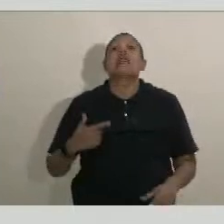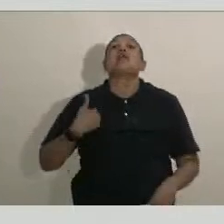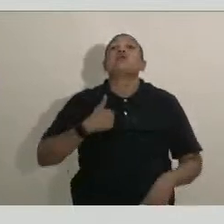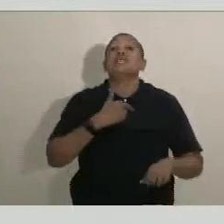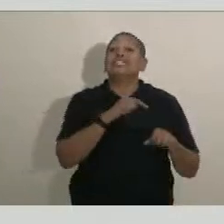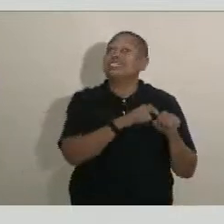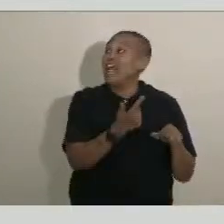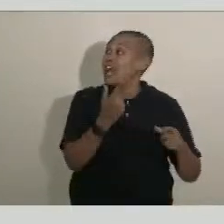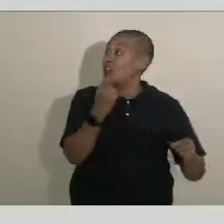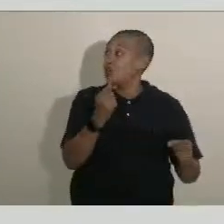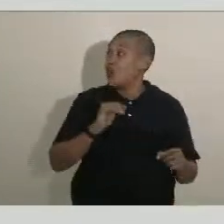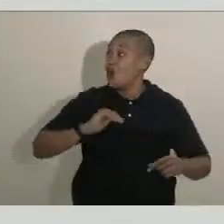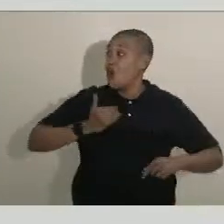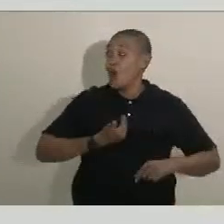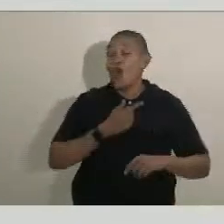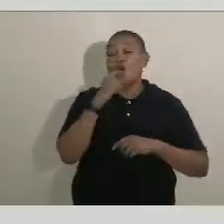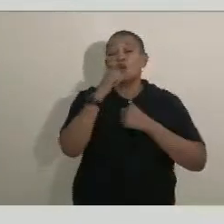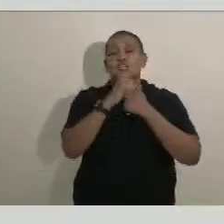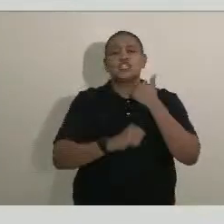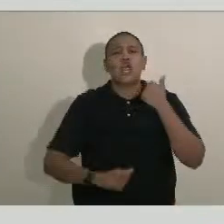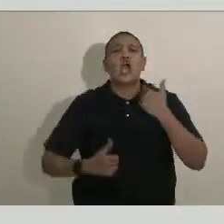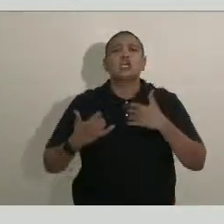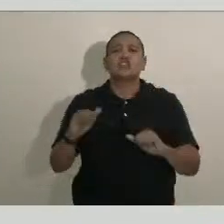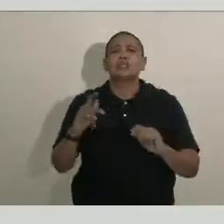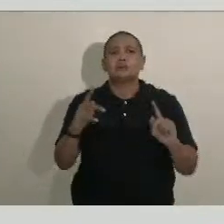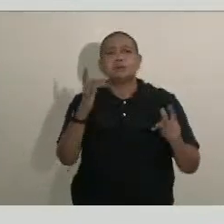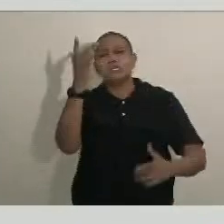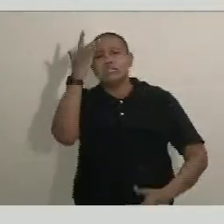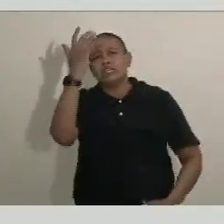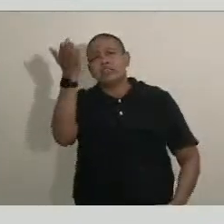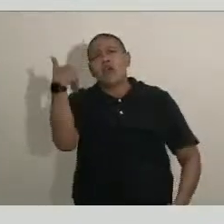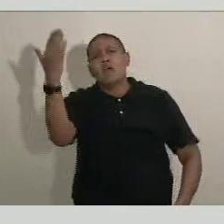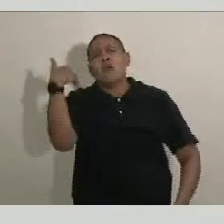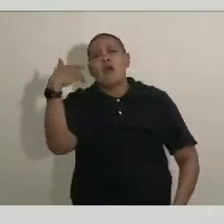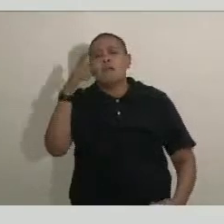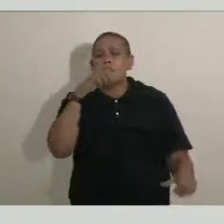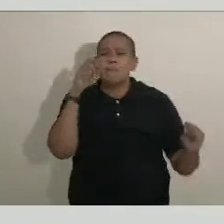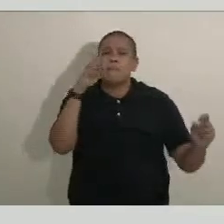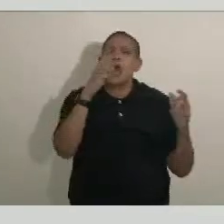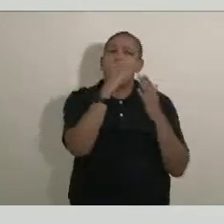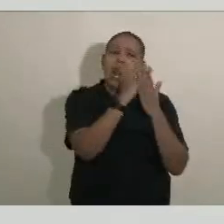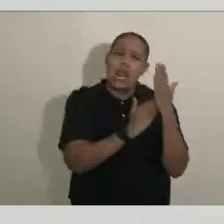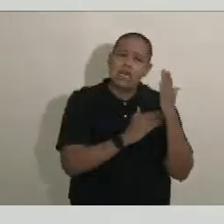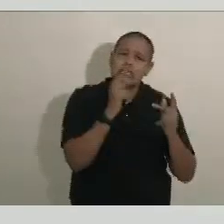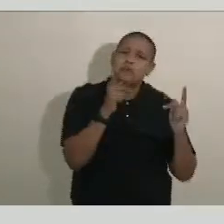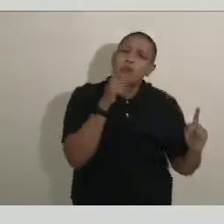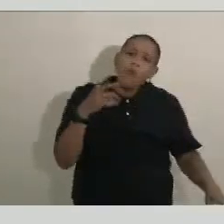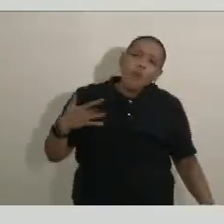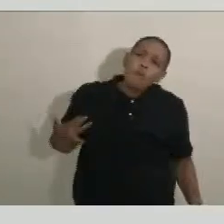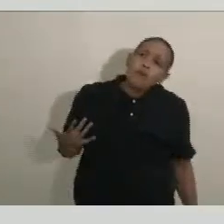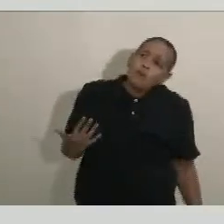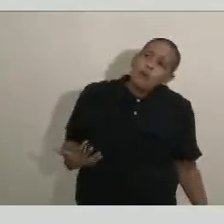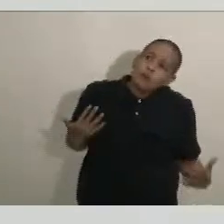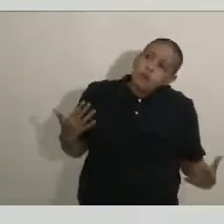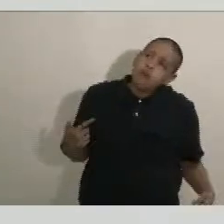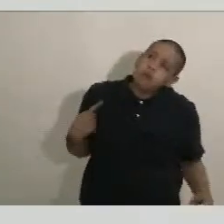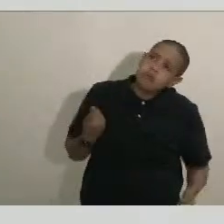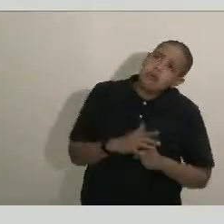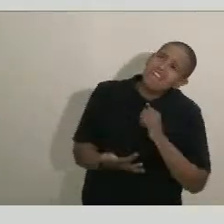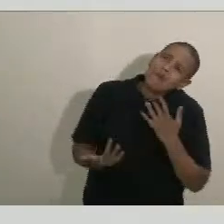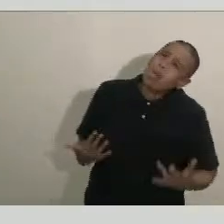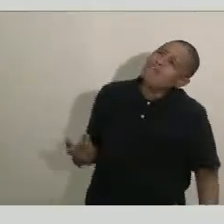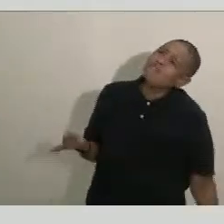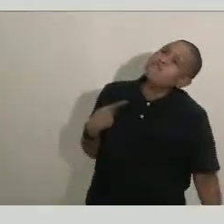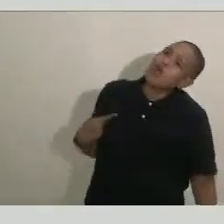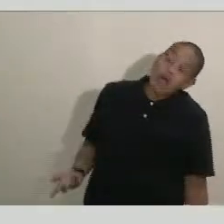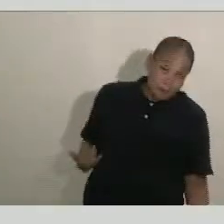to do some of our elective surgeries, trying to get our patients back on list, our patients back in the clinics. Of course,